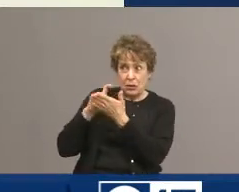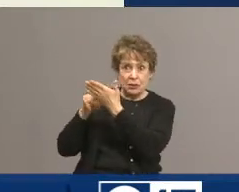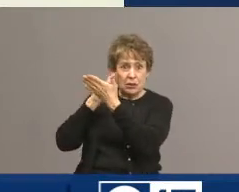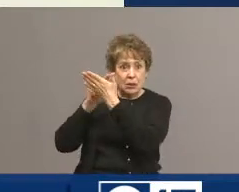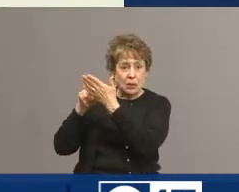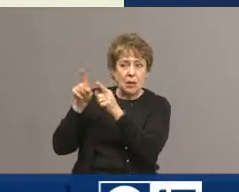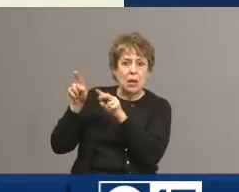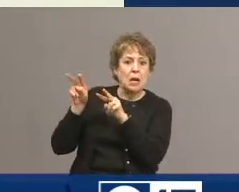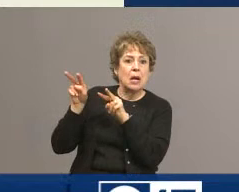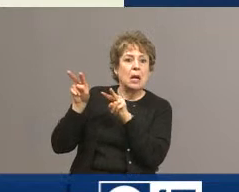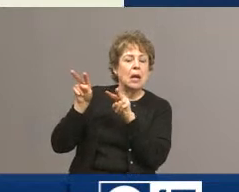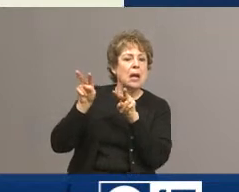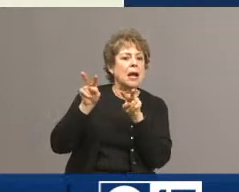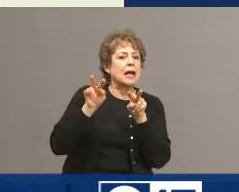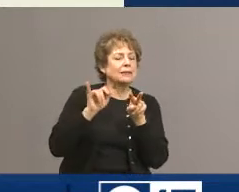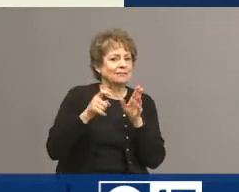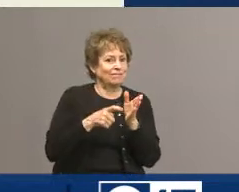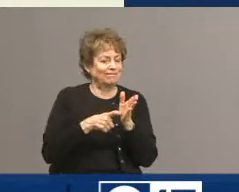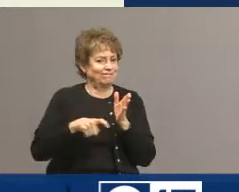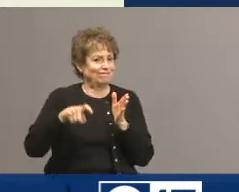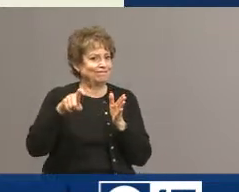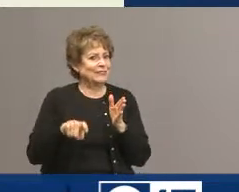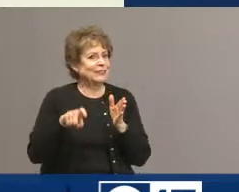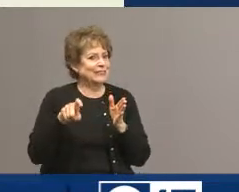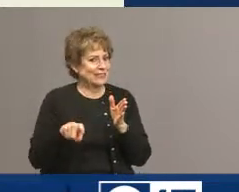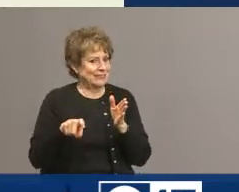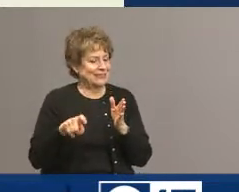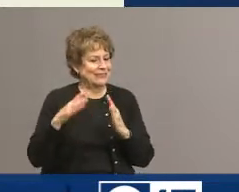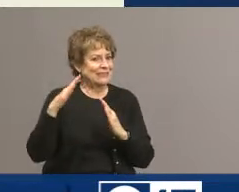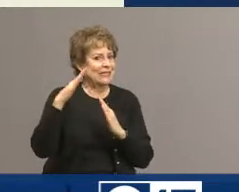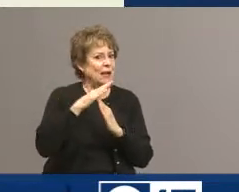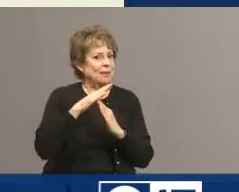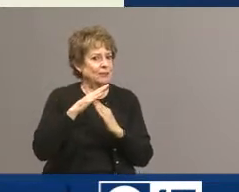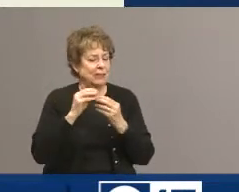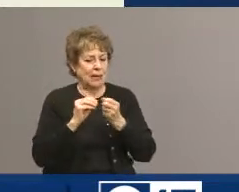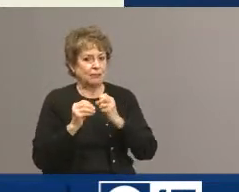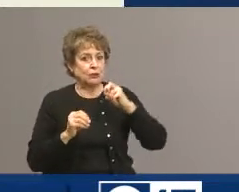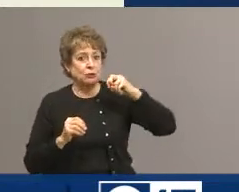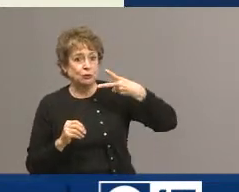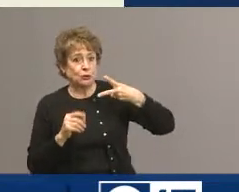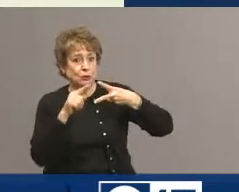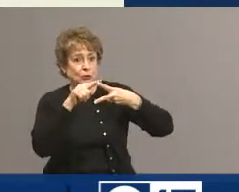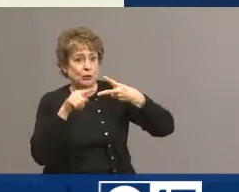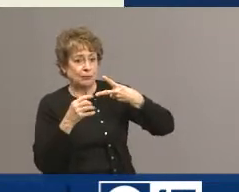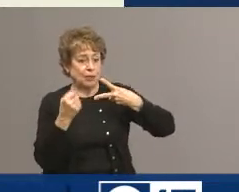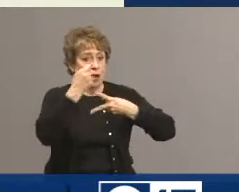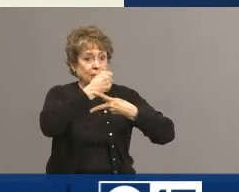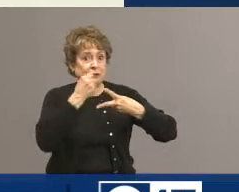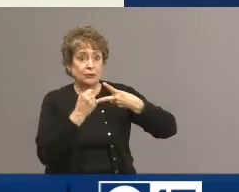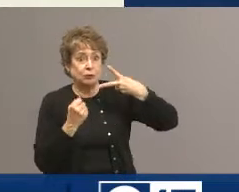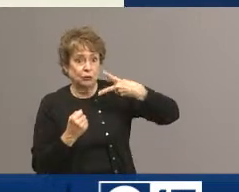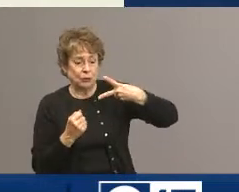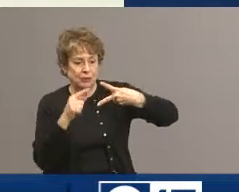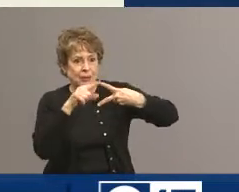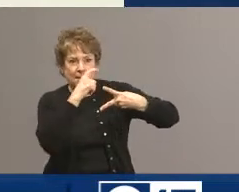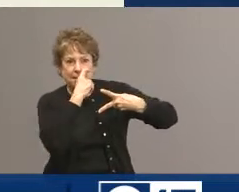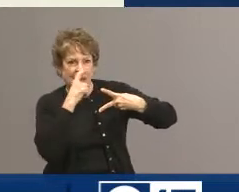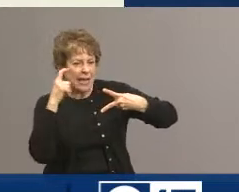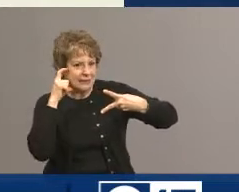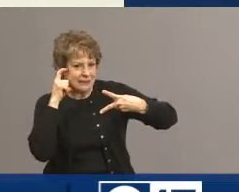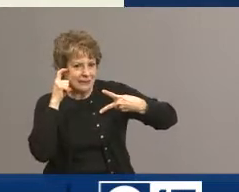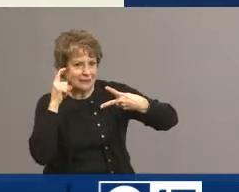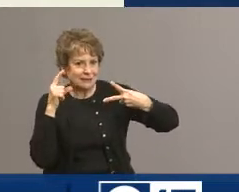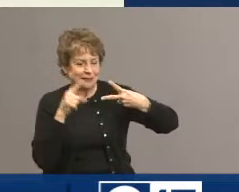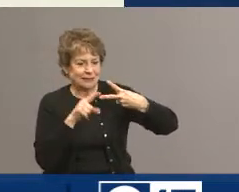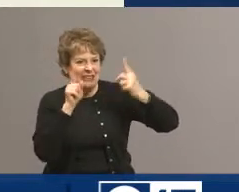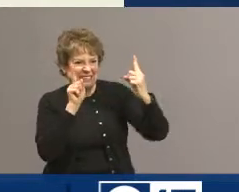distancing, we've adjusted and provided that flexibility, and our mayors and county supervisors have